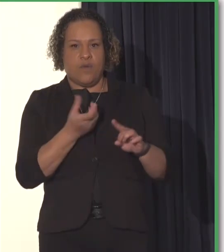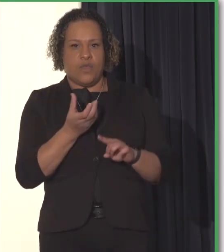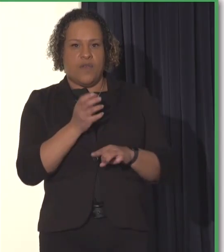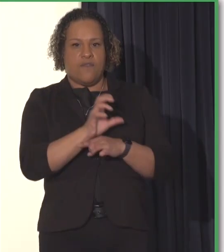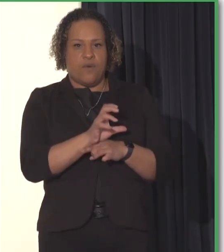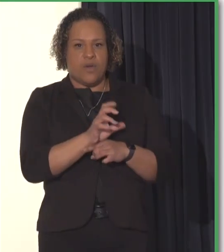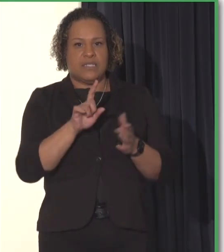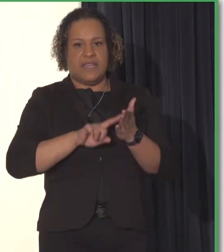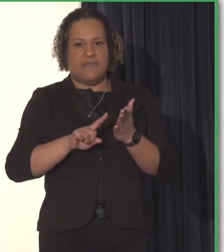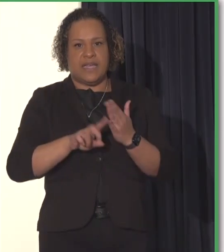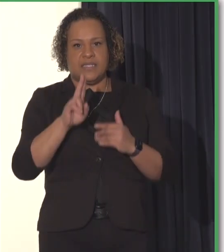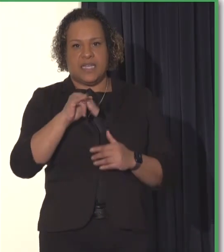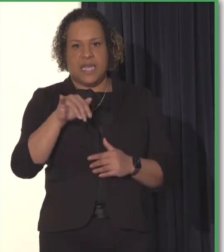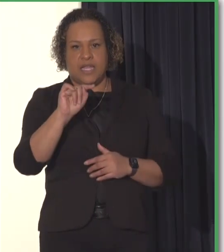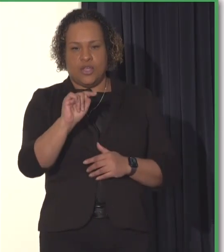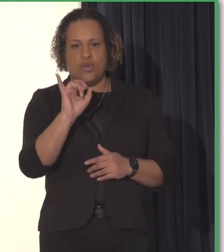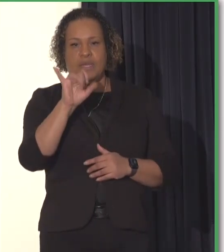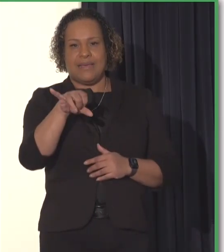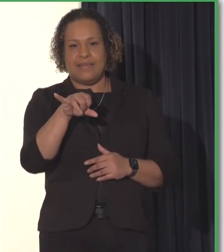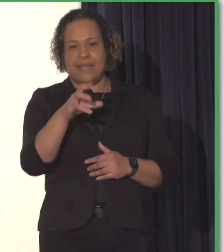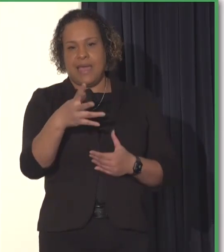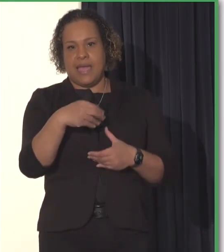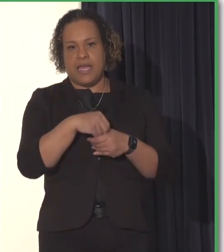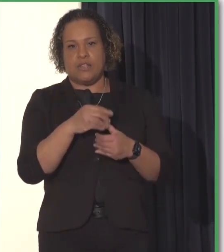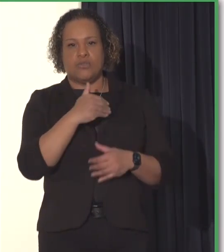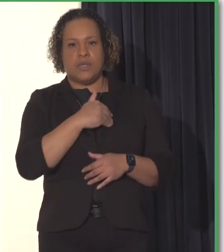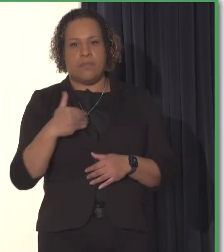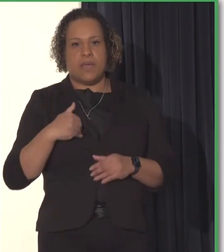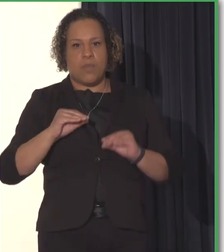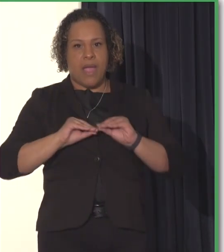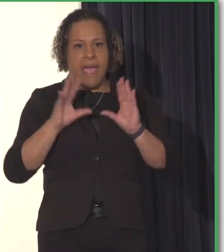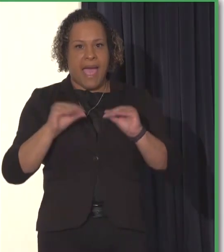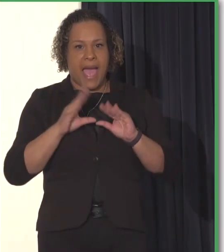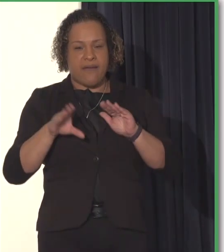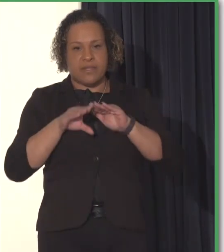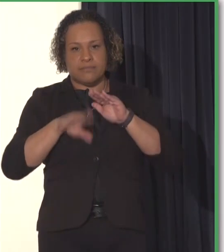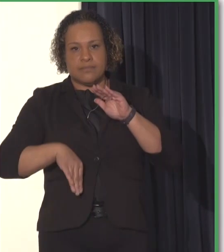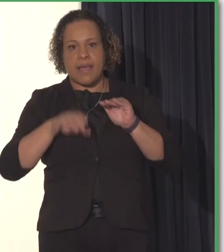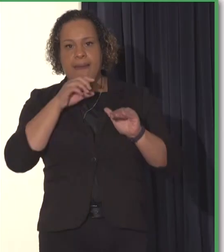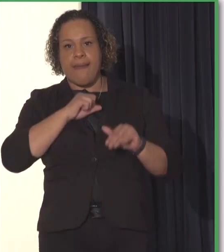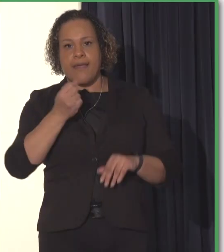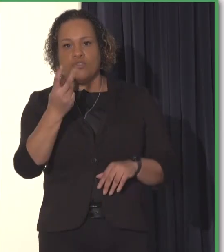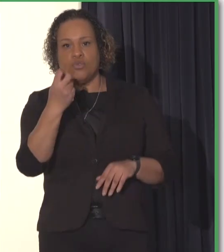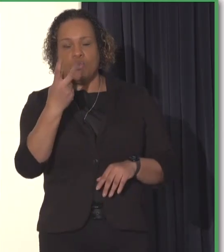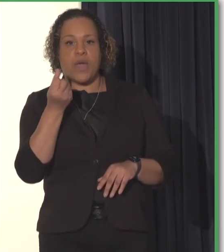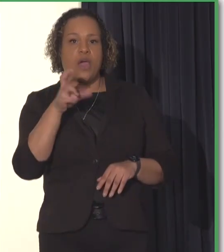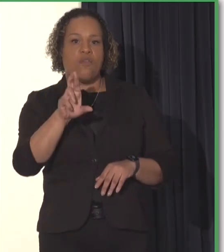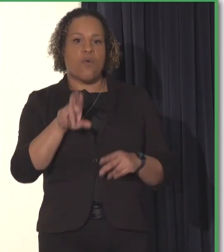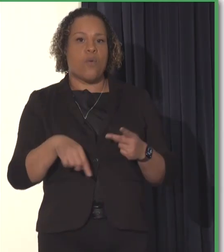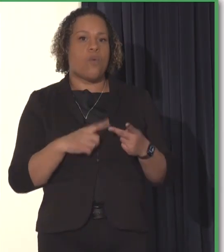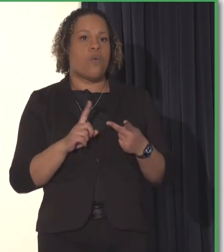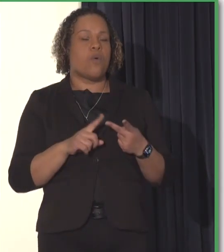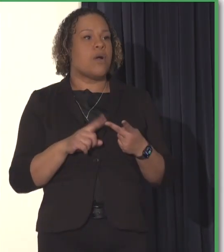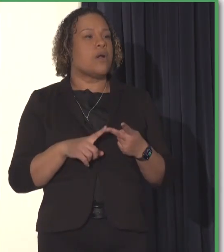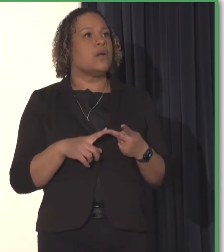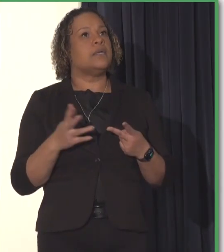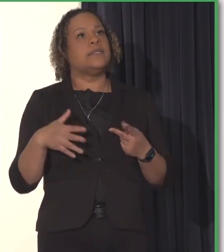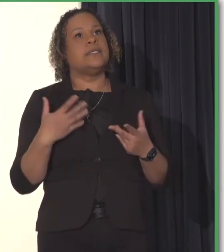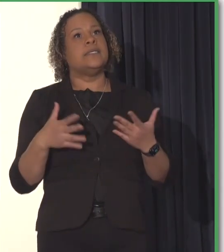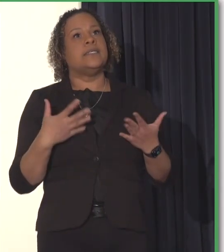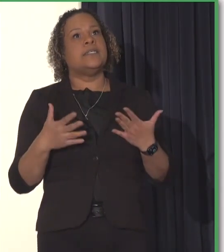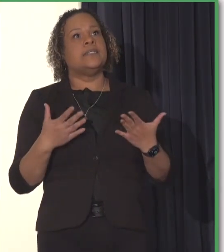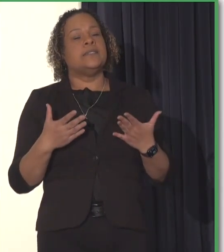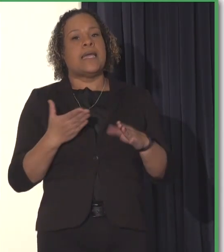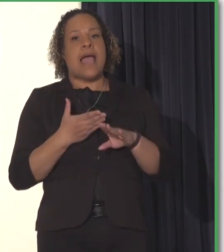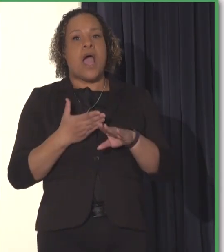would include is members that are obviously 12 years or under, or individuals that are